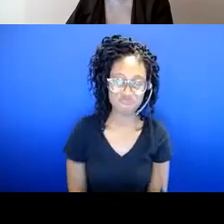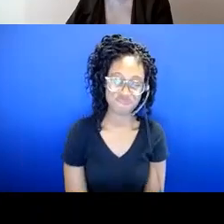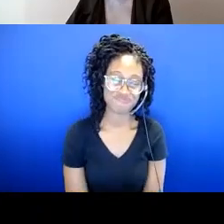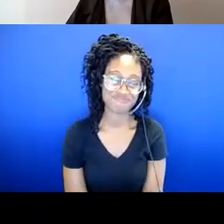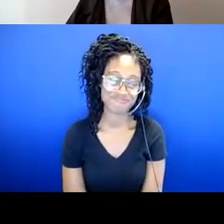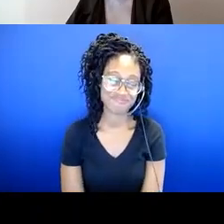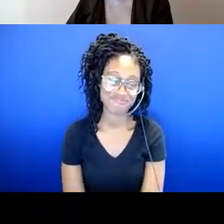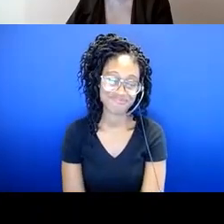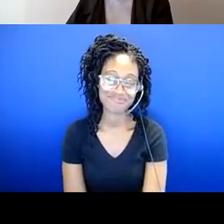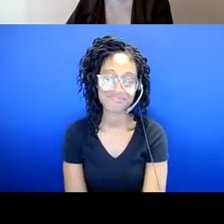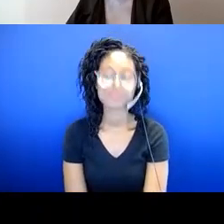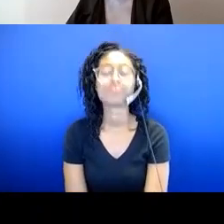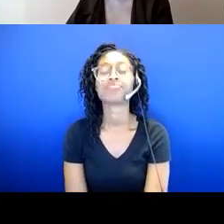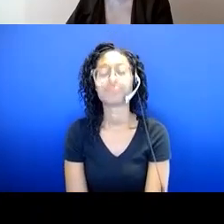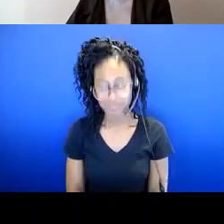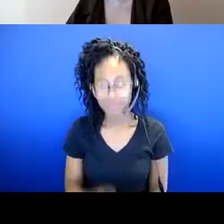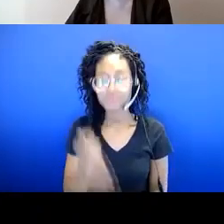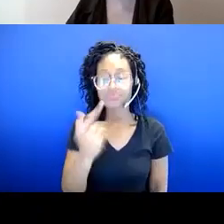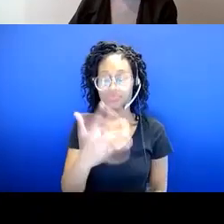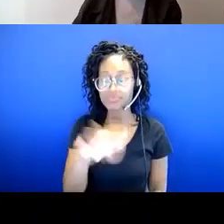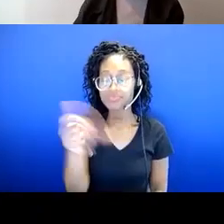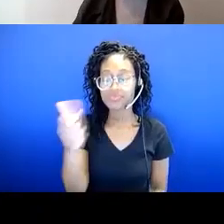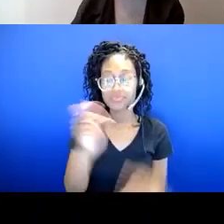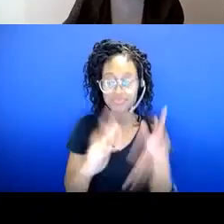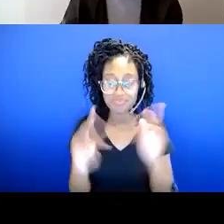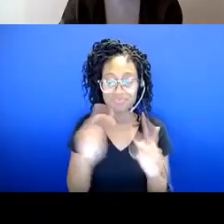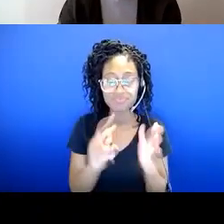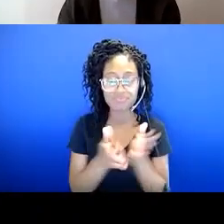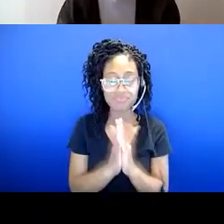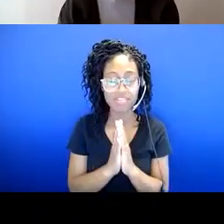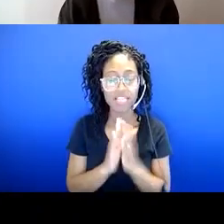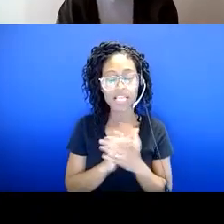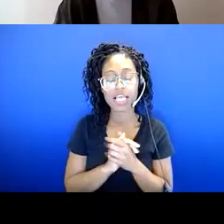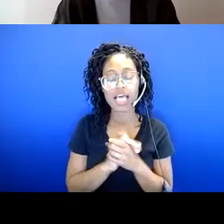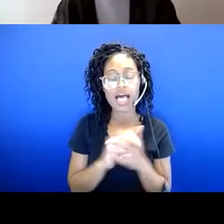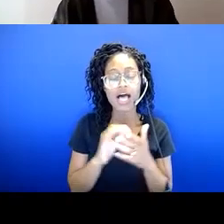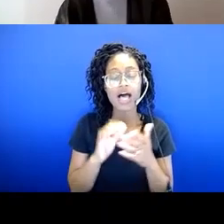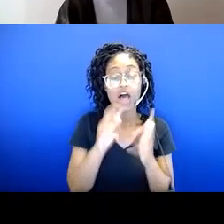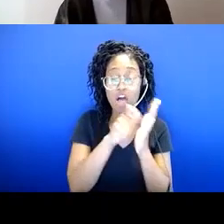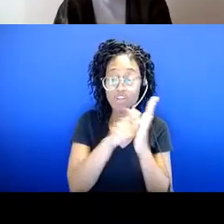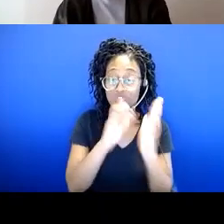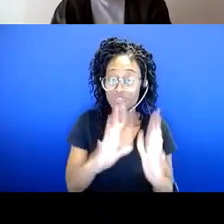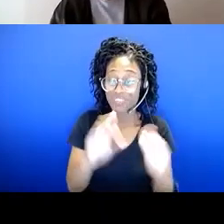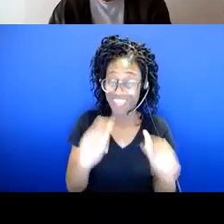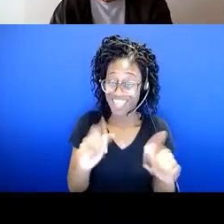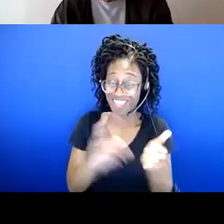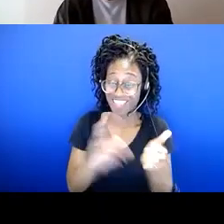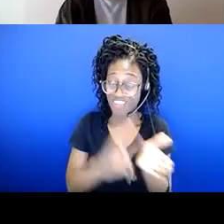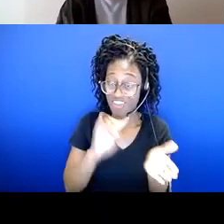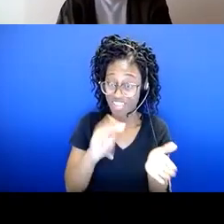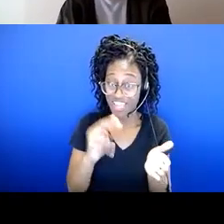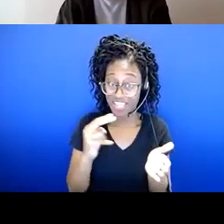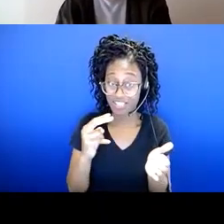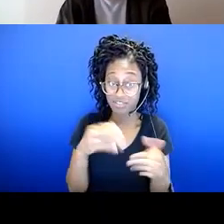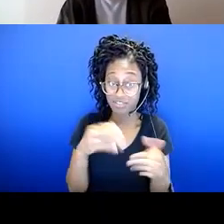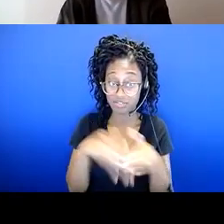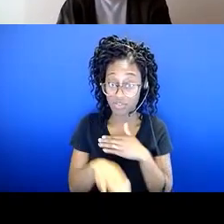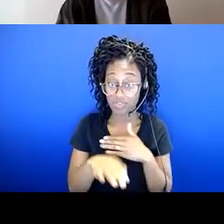A couple of other people have asked, how can authors log into the gallery?